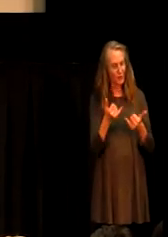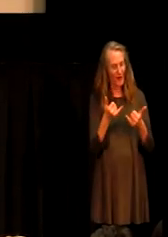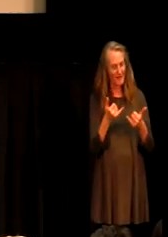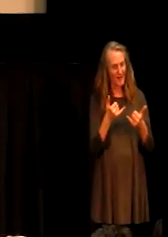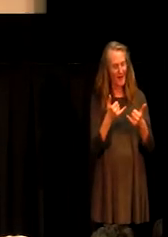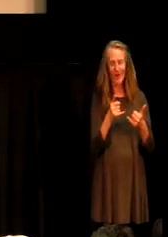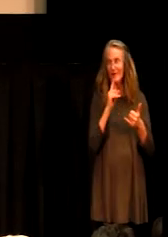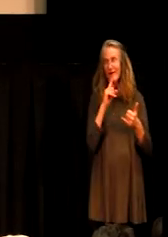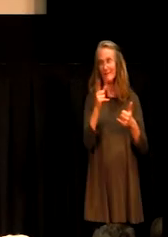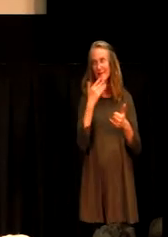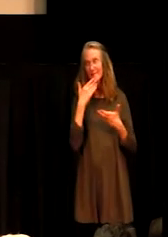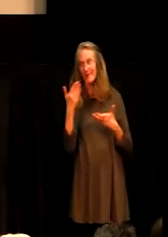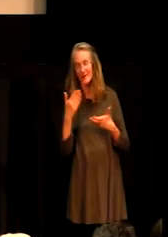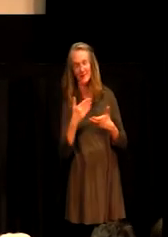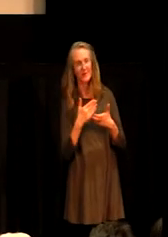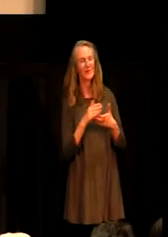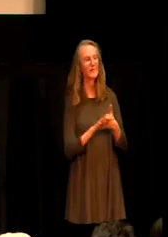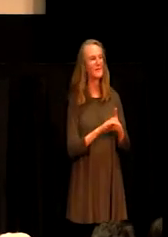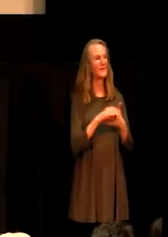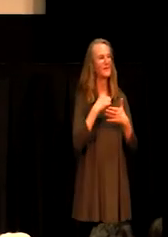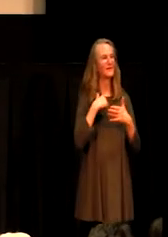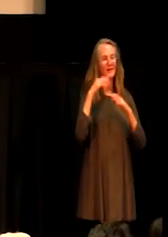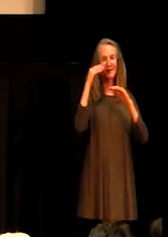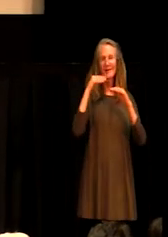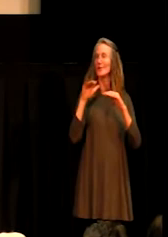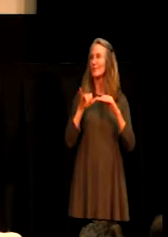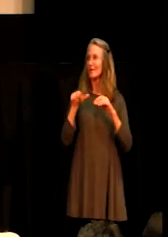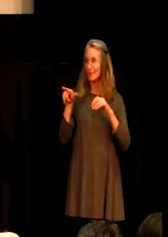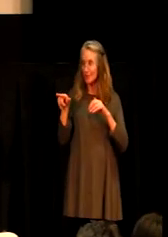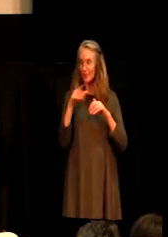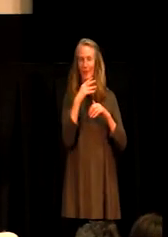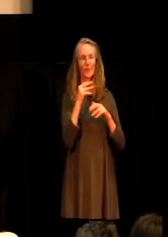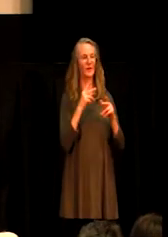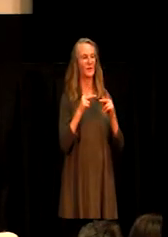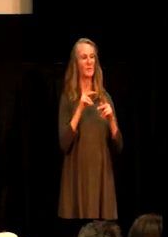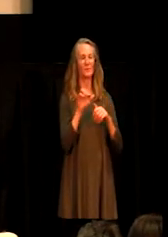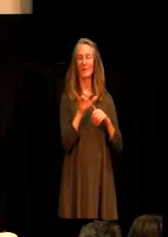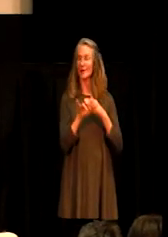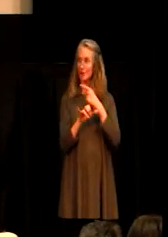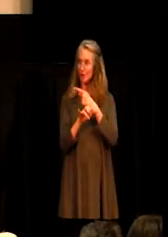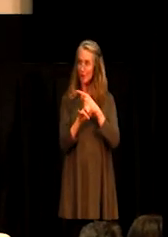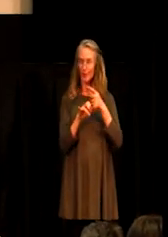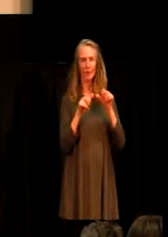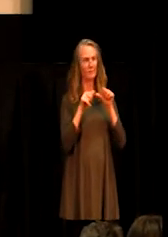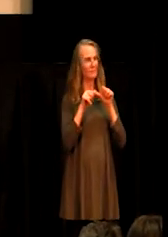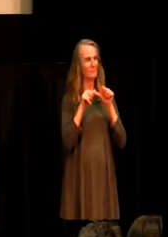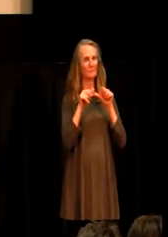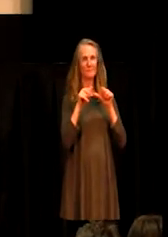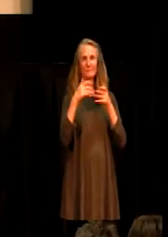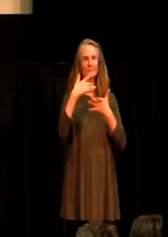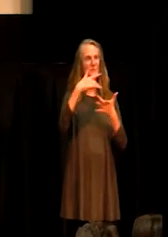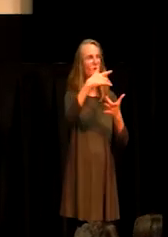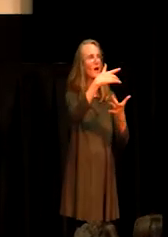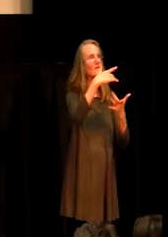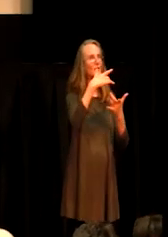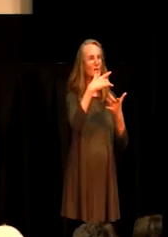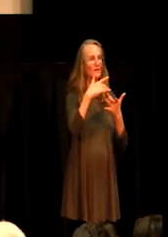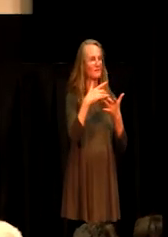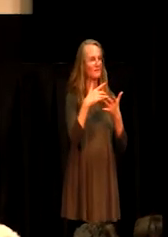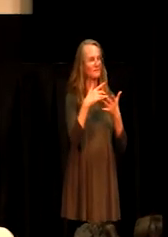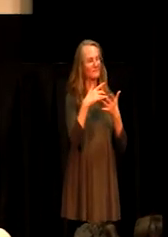really, really appreciate that, and I hope that you and people like you are going all over telling